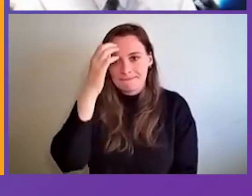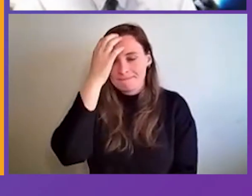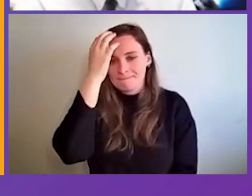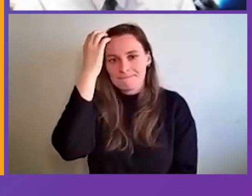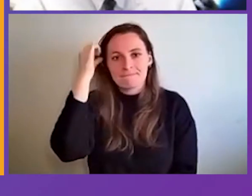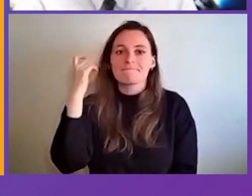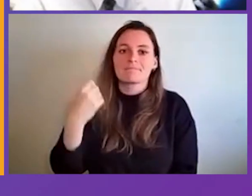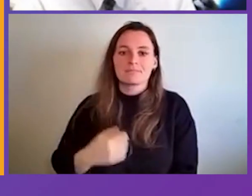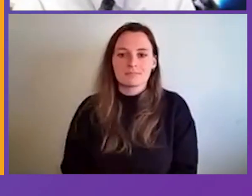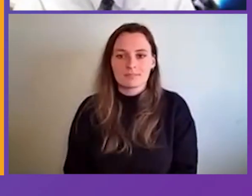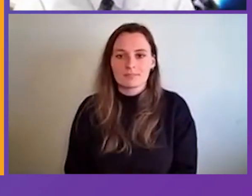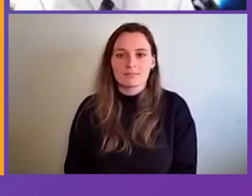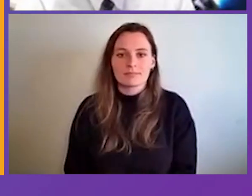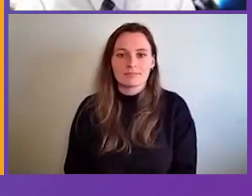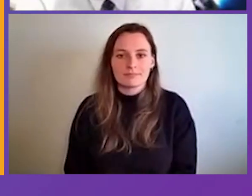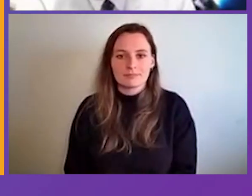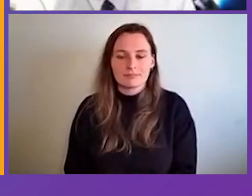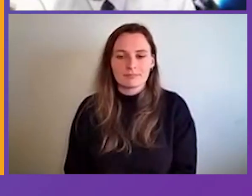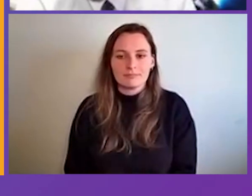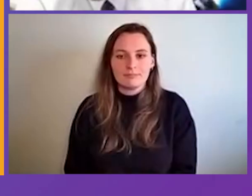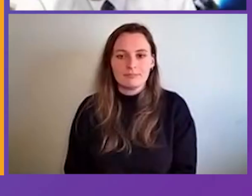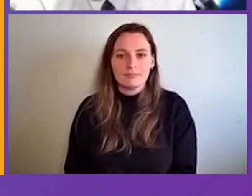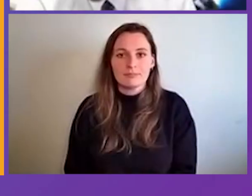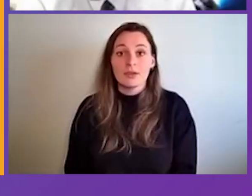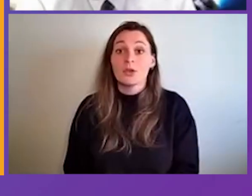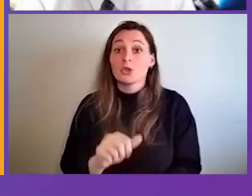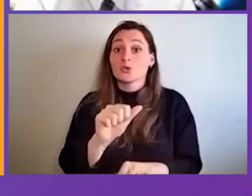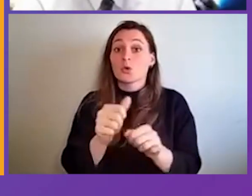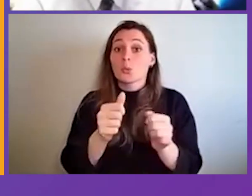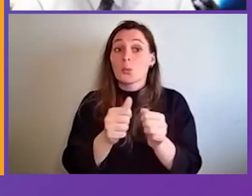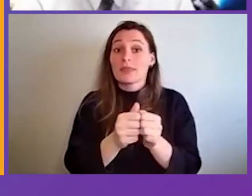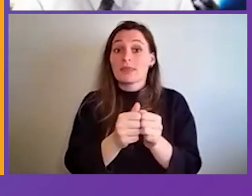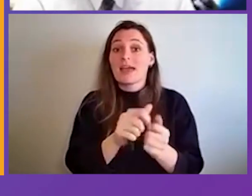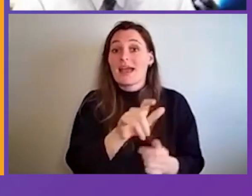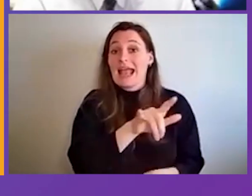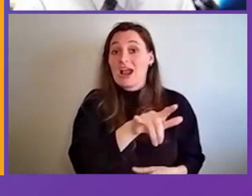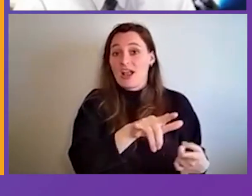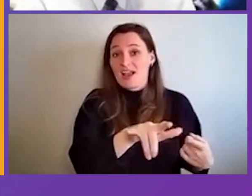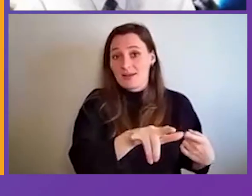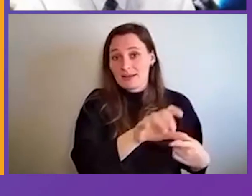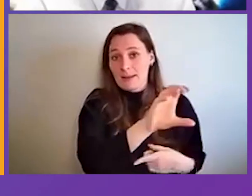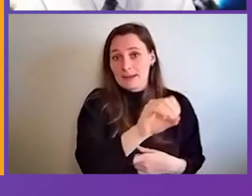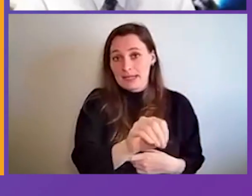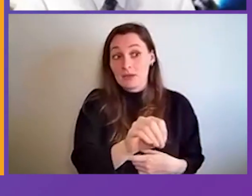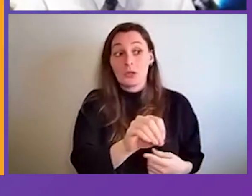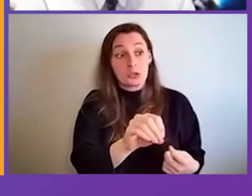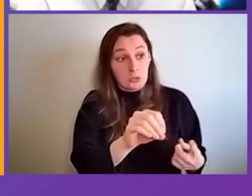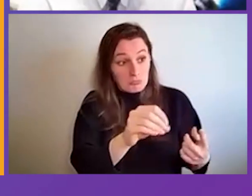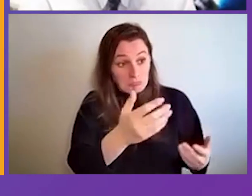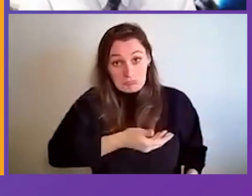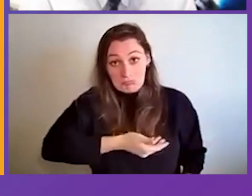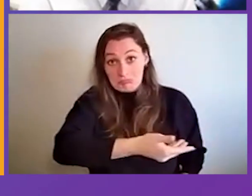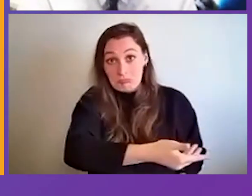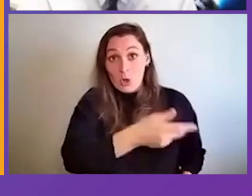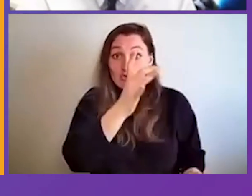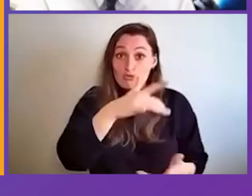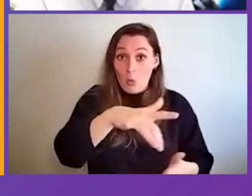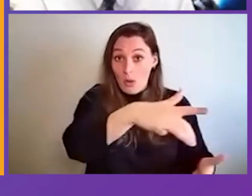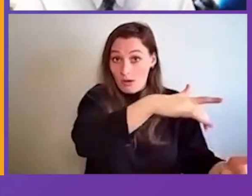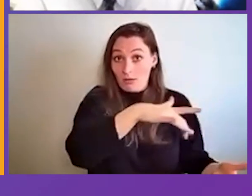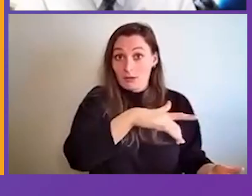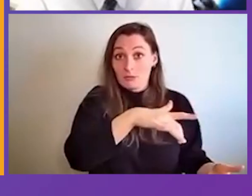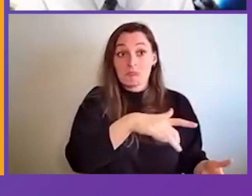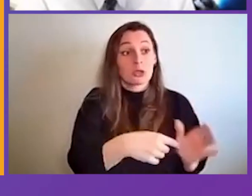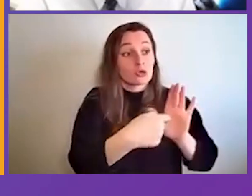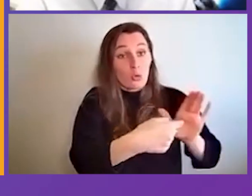an opportunity to work with an airline that took us for a tour and demonstrated the process of loading and